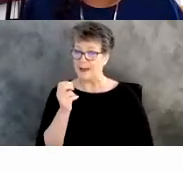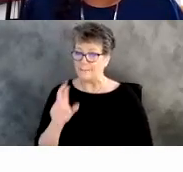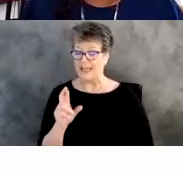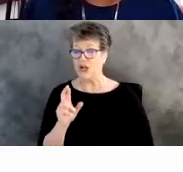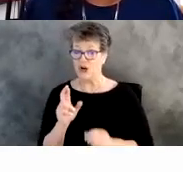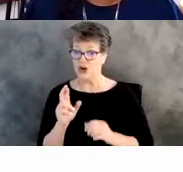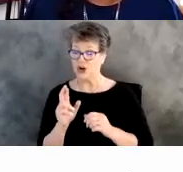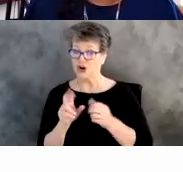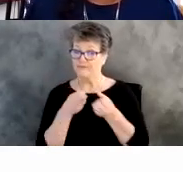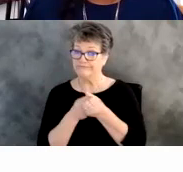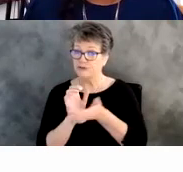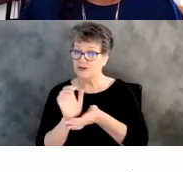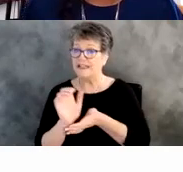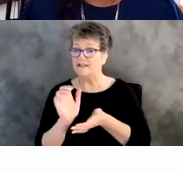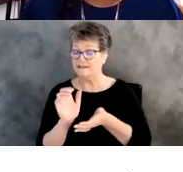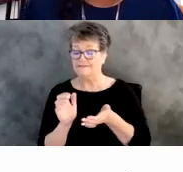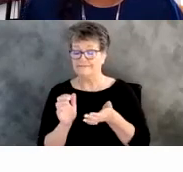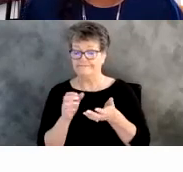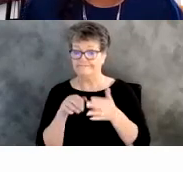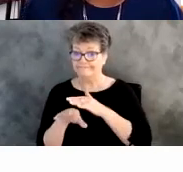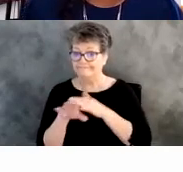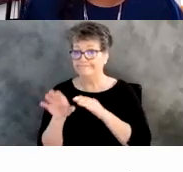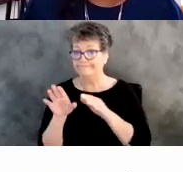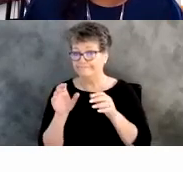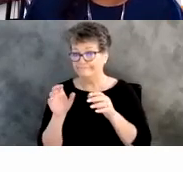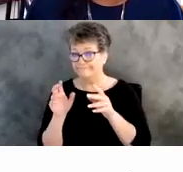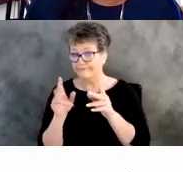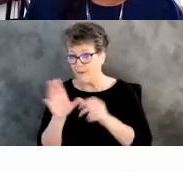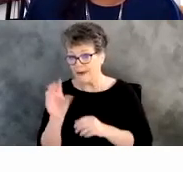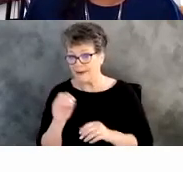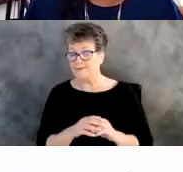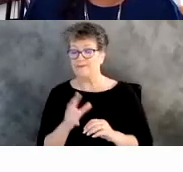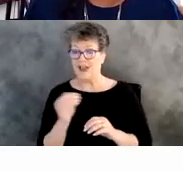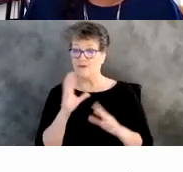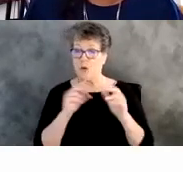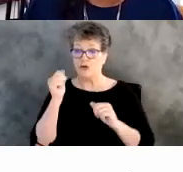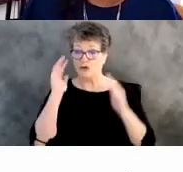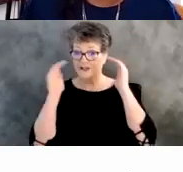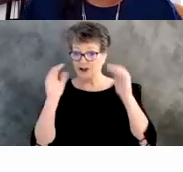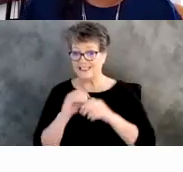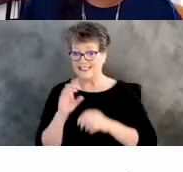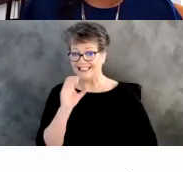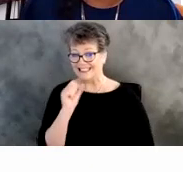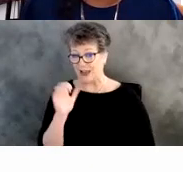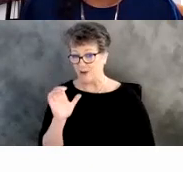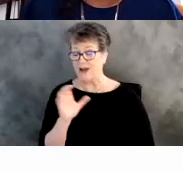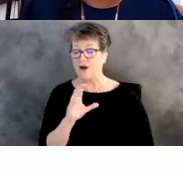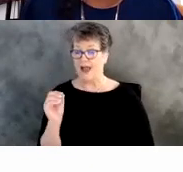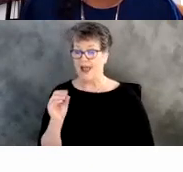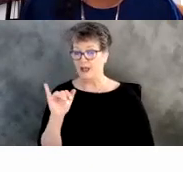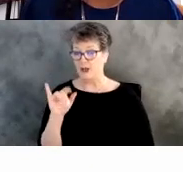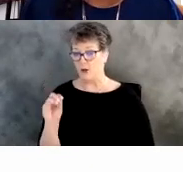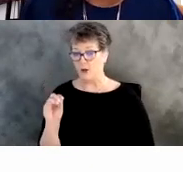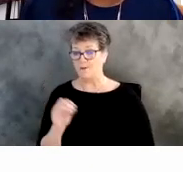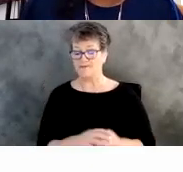advocacy and resource center for people with disabilities and older adults in Sacramento counties and Yolo County. April